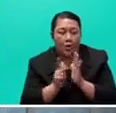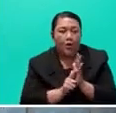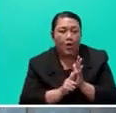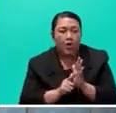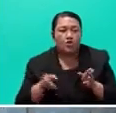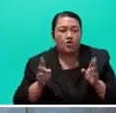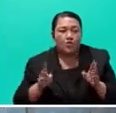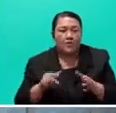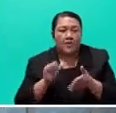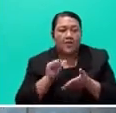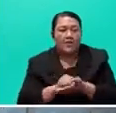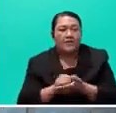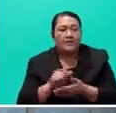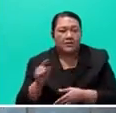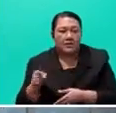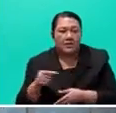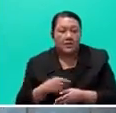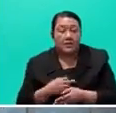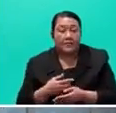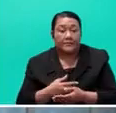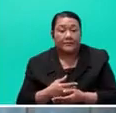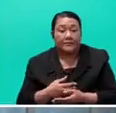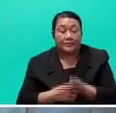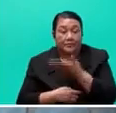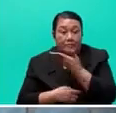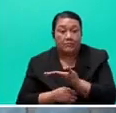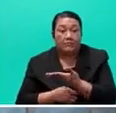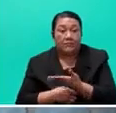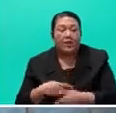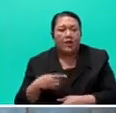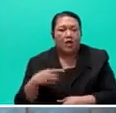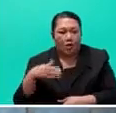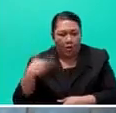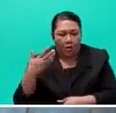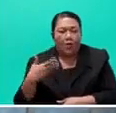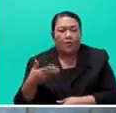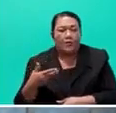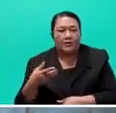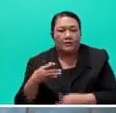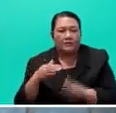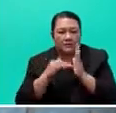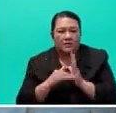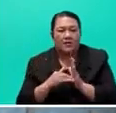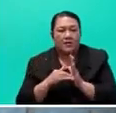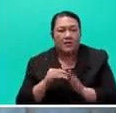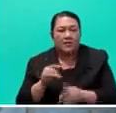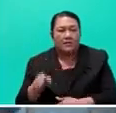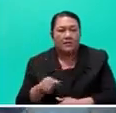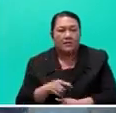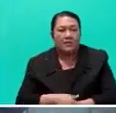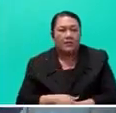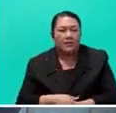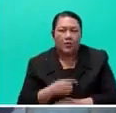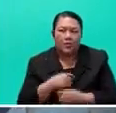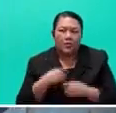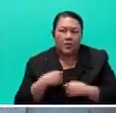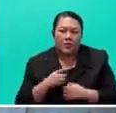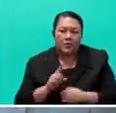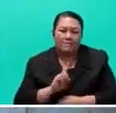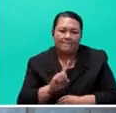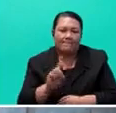had massive consultation all around Fiji. We went to these heritage